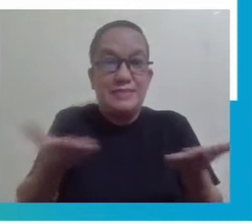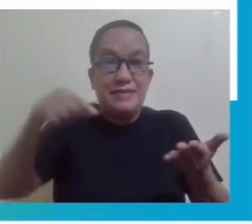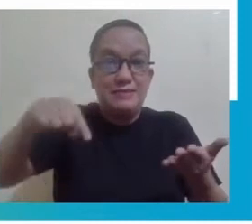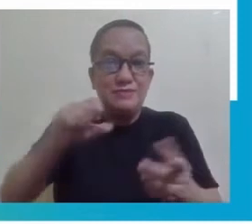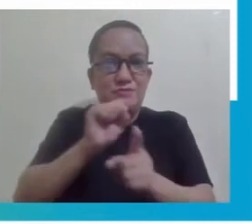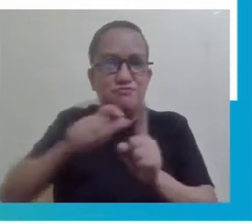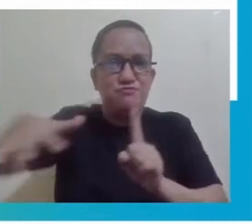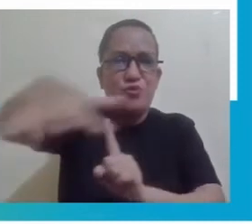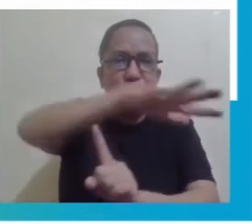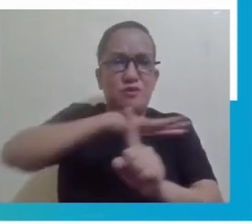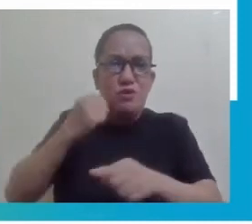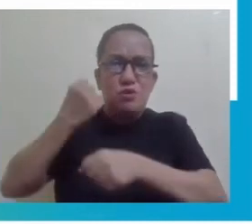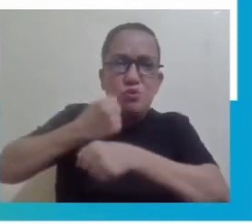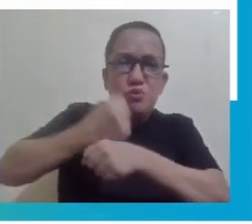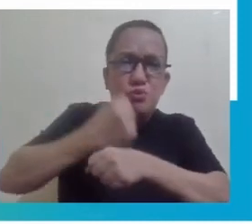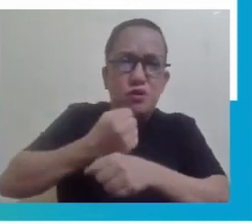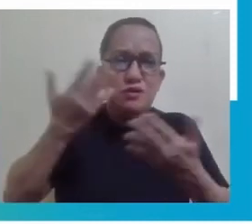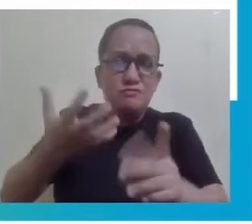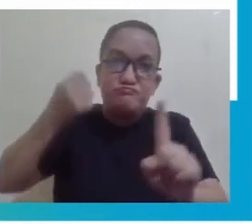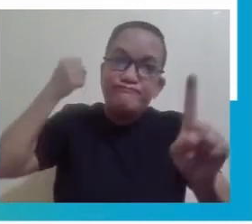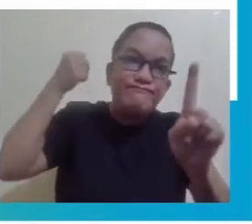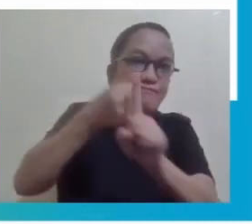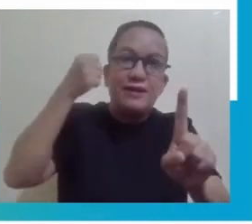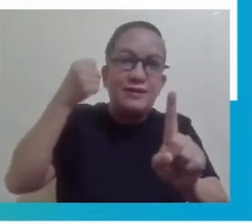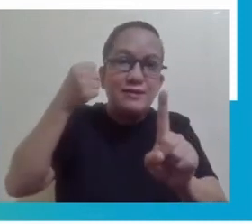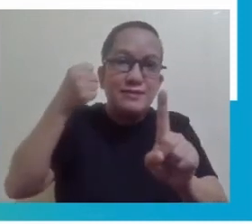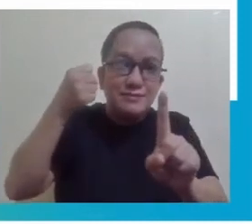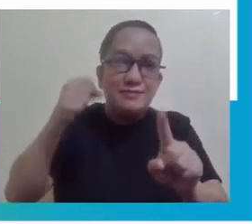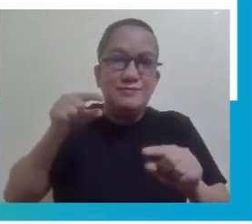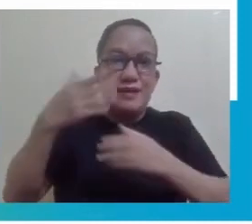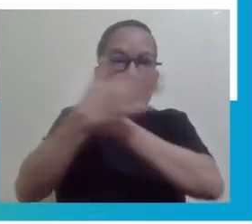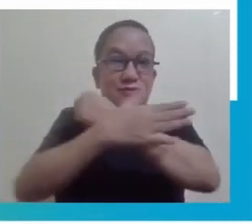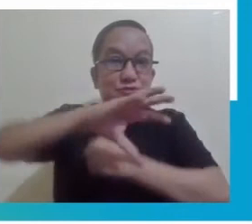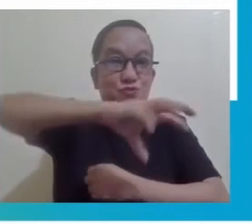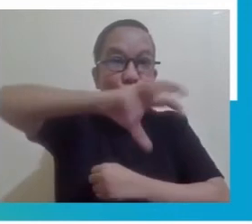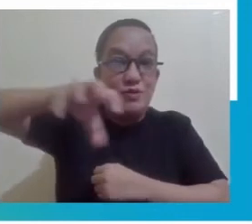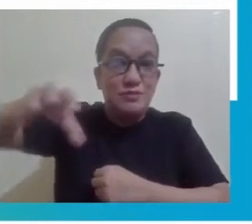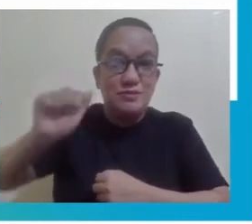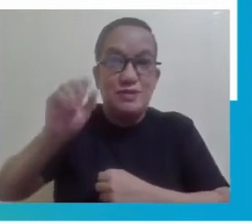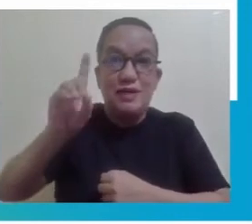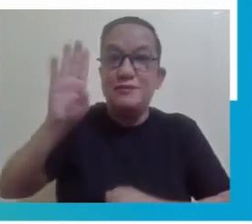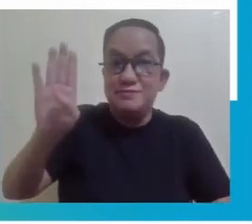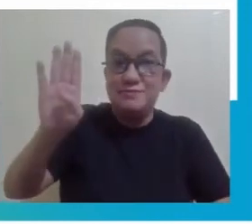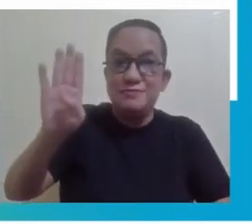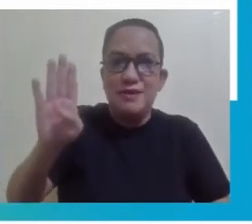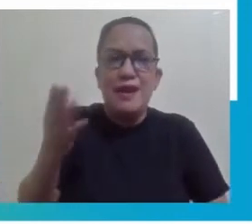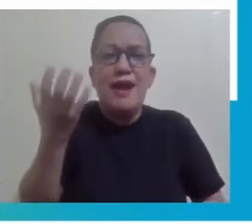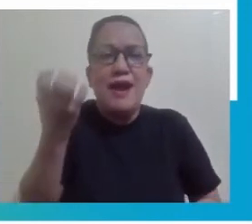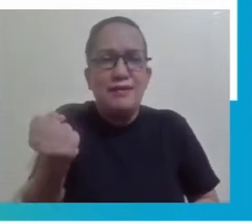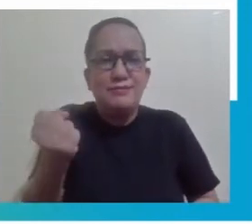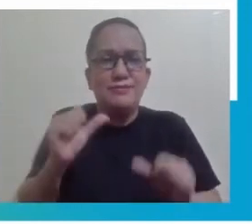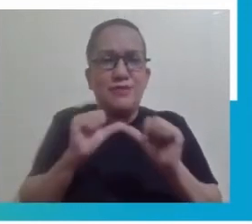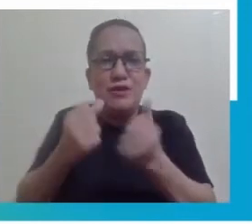current crisis in the member countries. ADB continue to finance fossil fuel projects, including coal, gas,